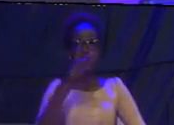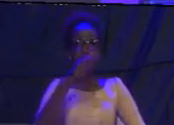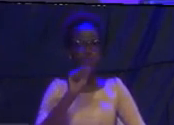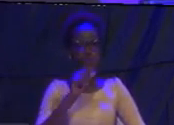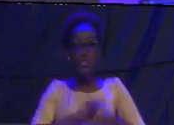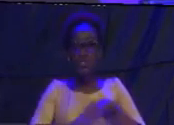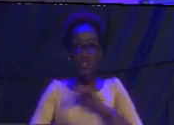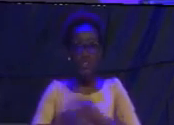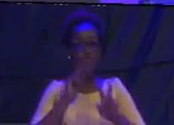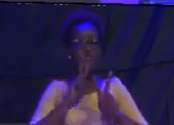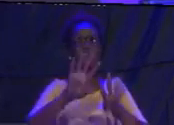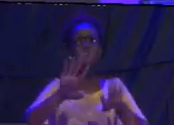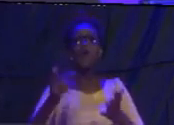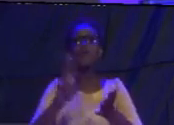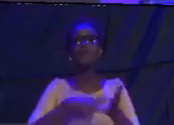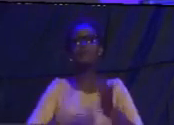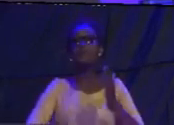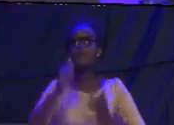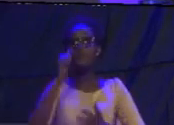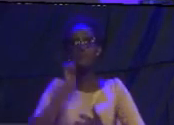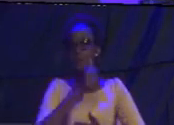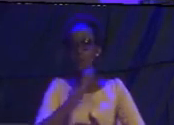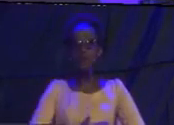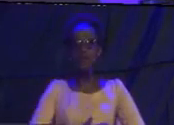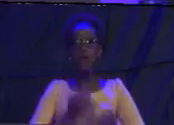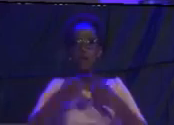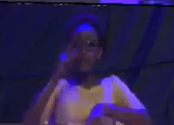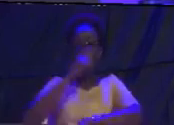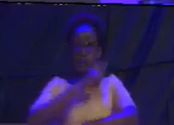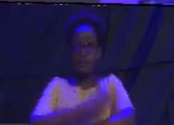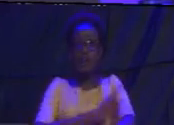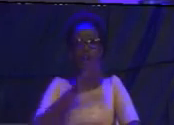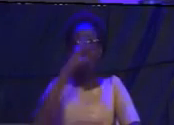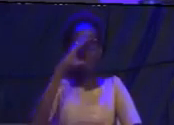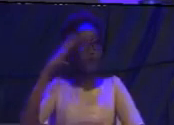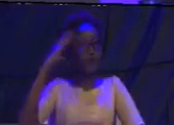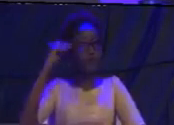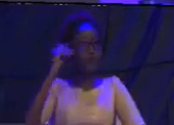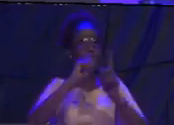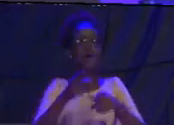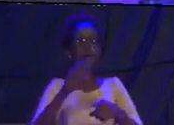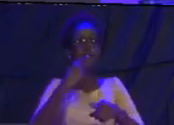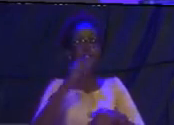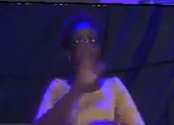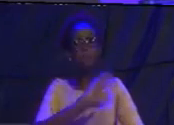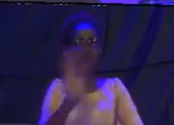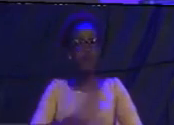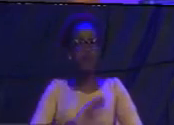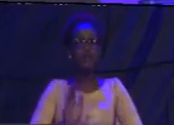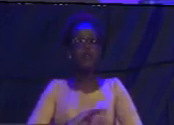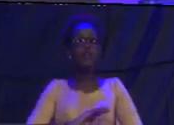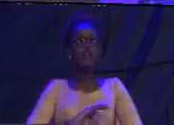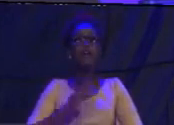He never expected defeat once in his life. The day Moses was bidding farewell to